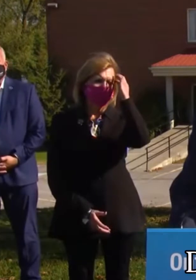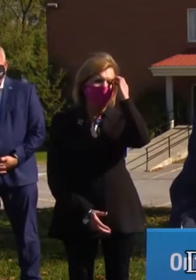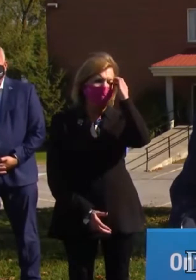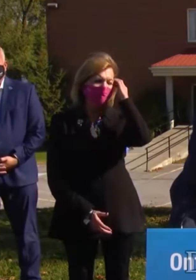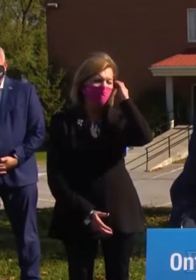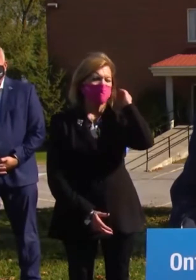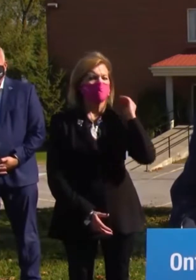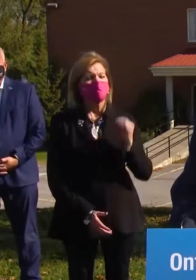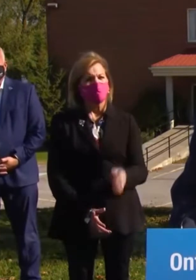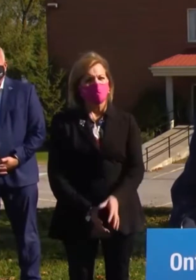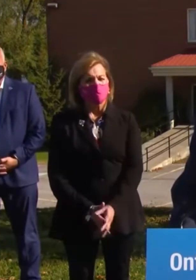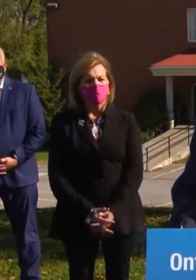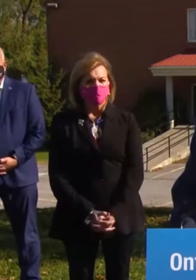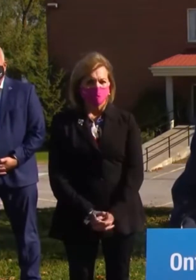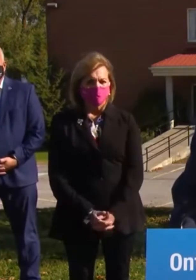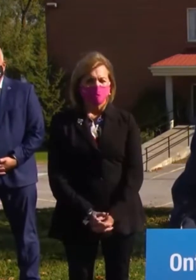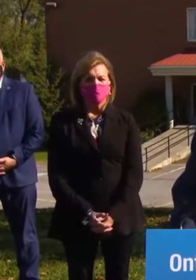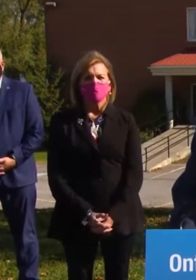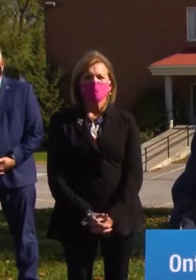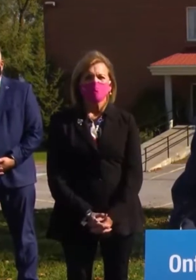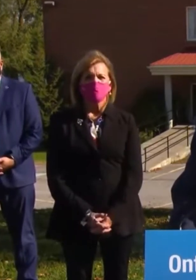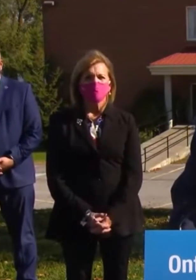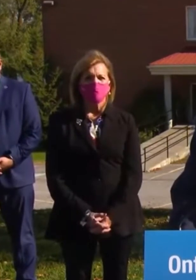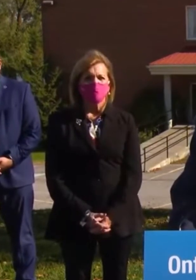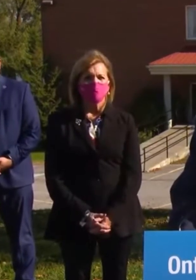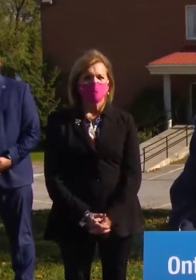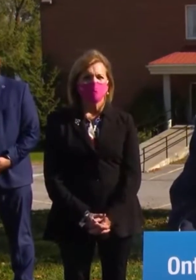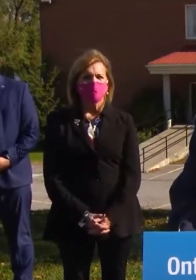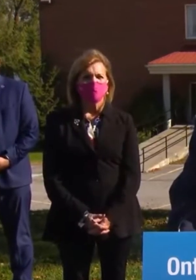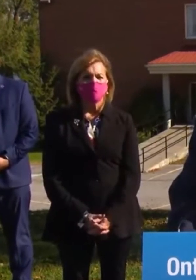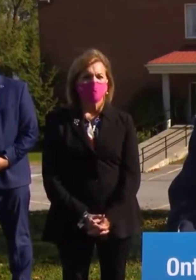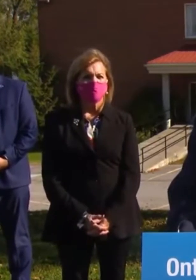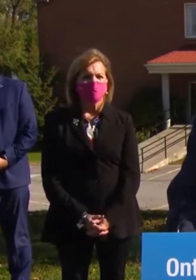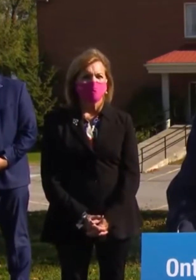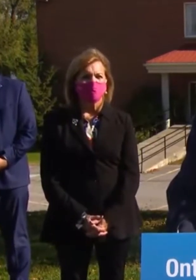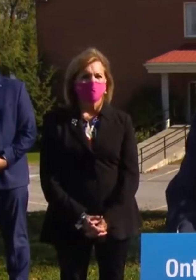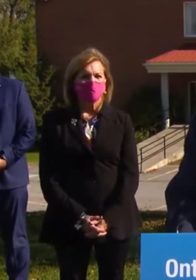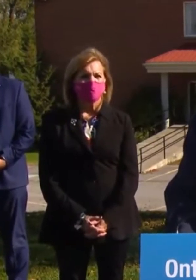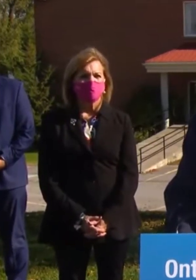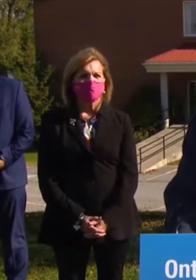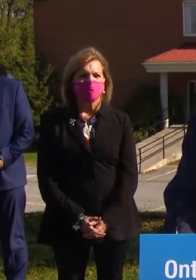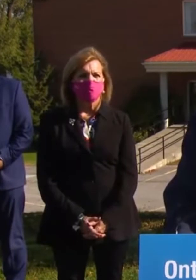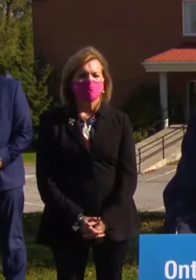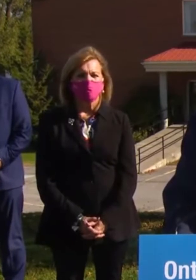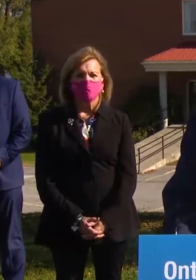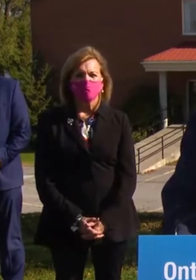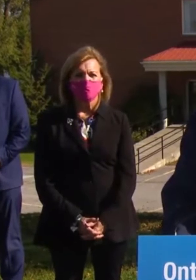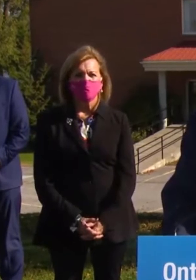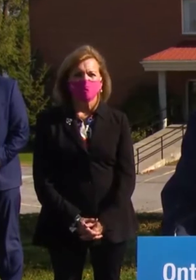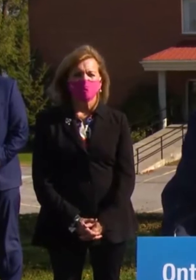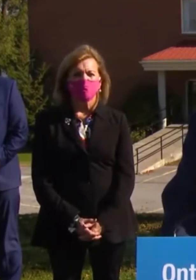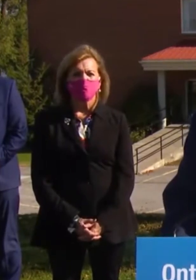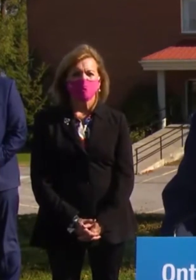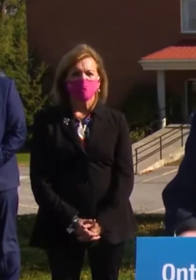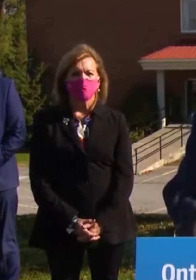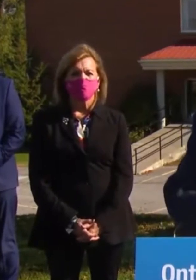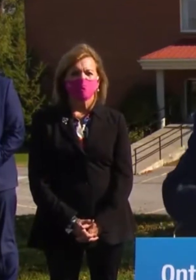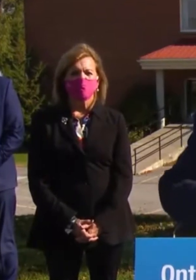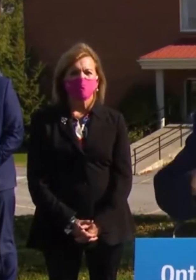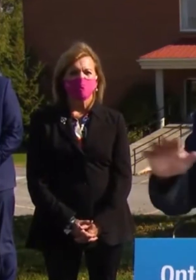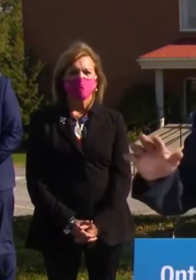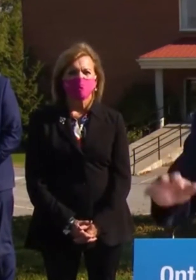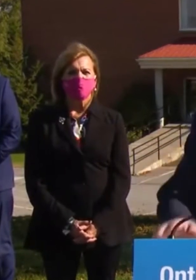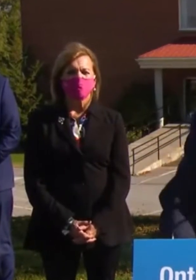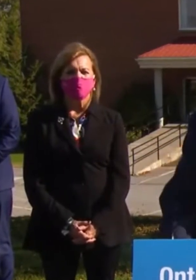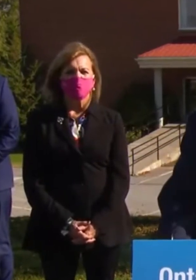that. We're over 800 cases. There's only five regions. We're down to only five regions in the entire province that don't have any cases. That's telling